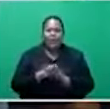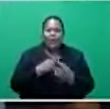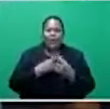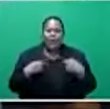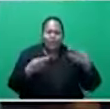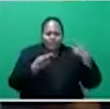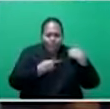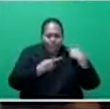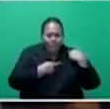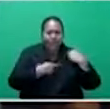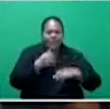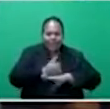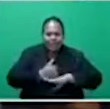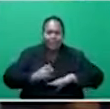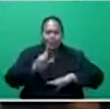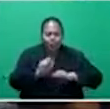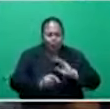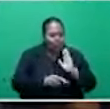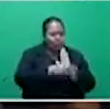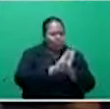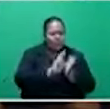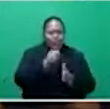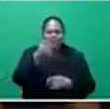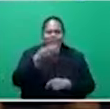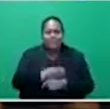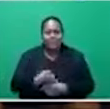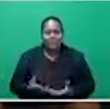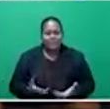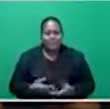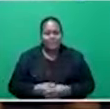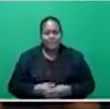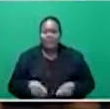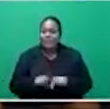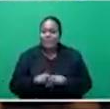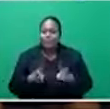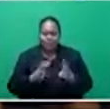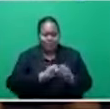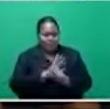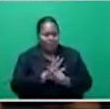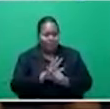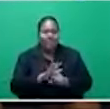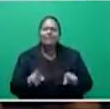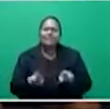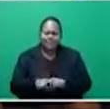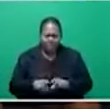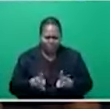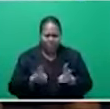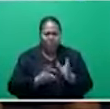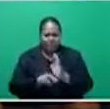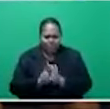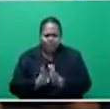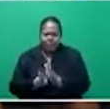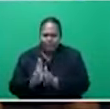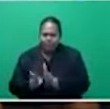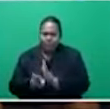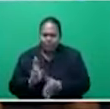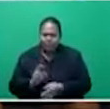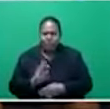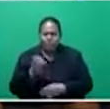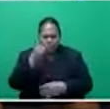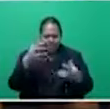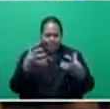will do a review of it. In the same way we reviewed after the pandemic struck us, sir. Mr. Speaker, sir,